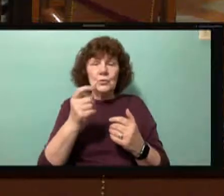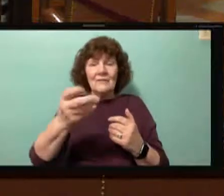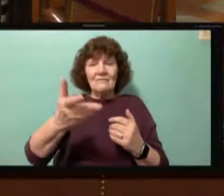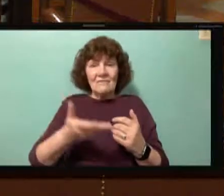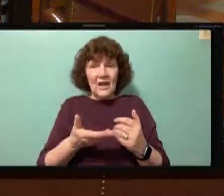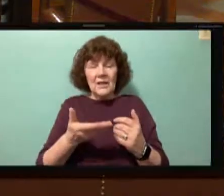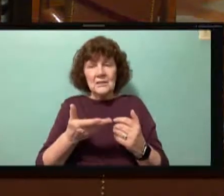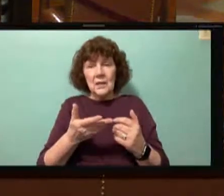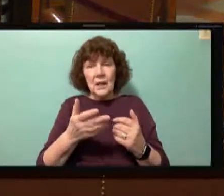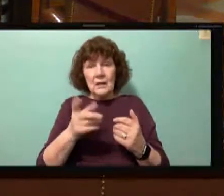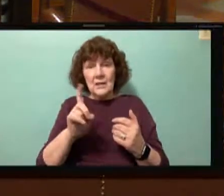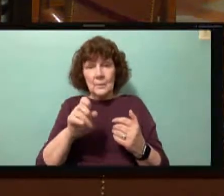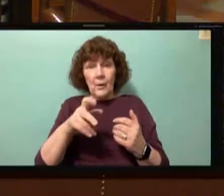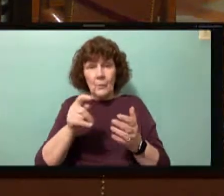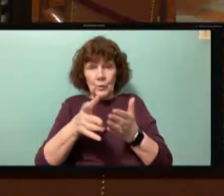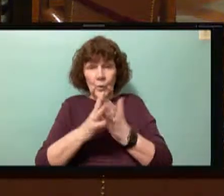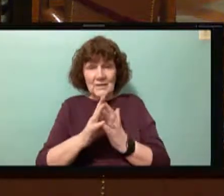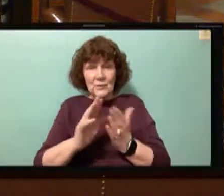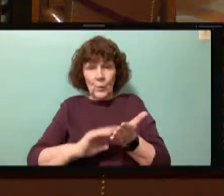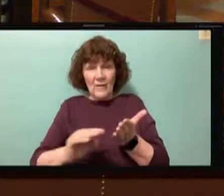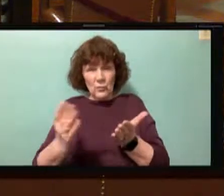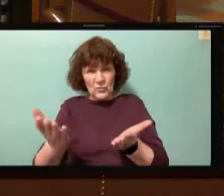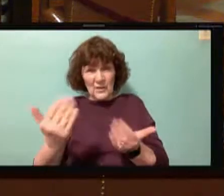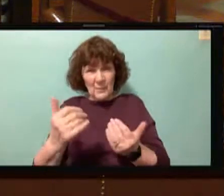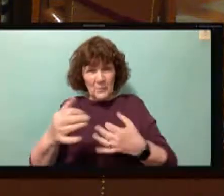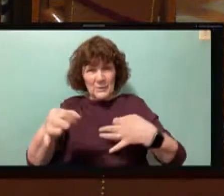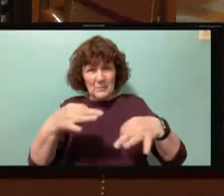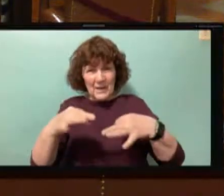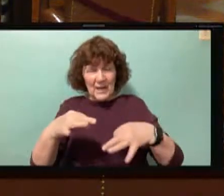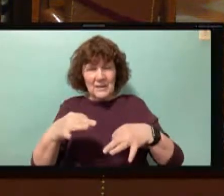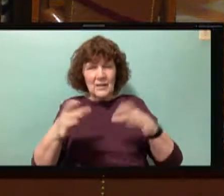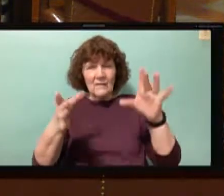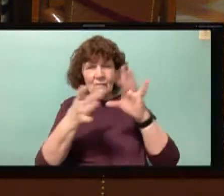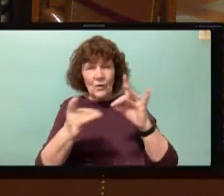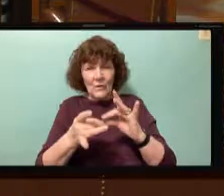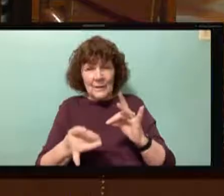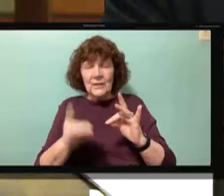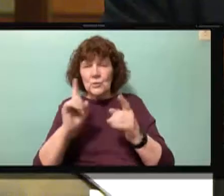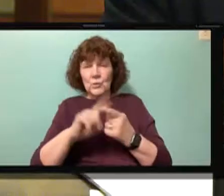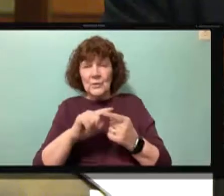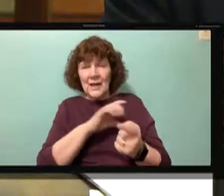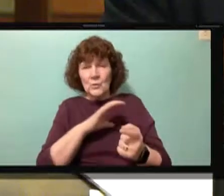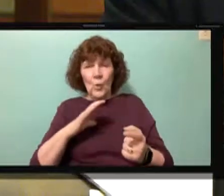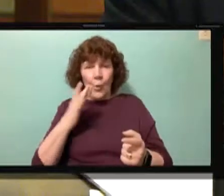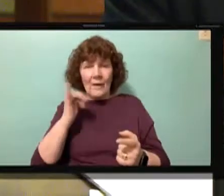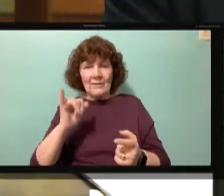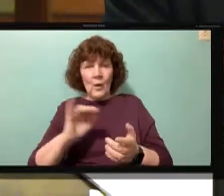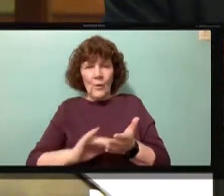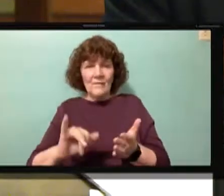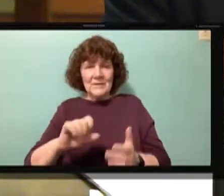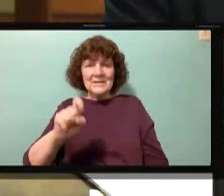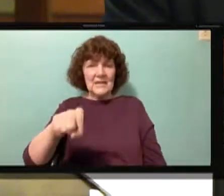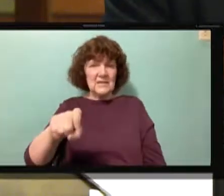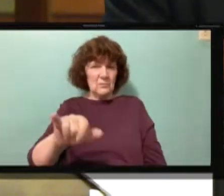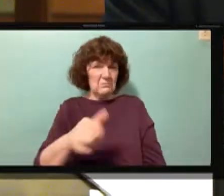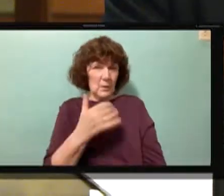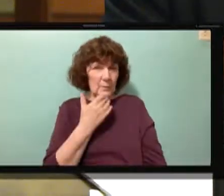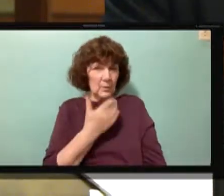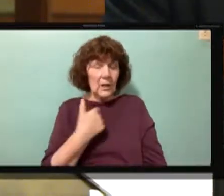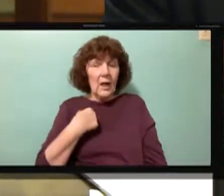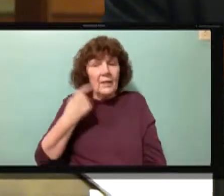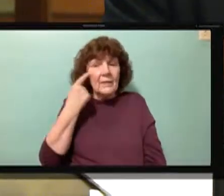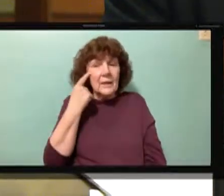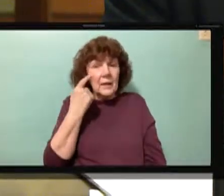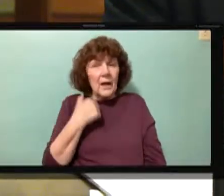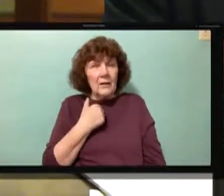requested the waiver in and just explain verbally to council why the waiver is necessary. Because I think there are